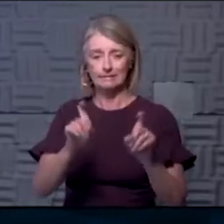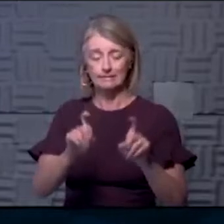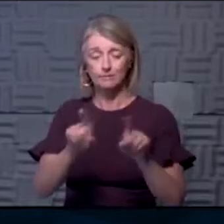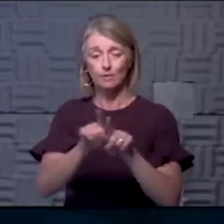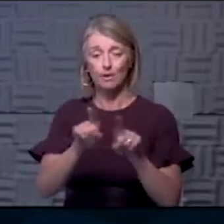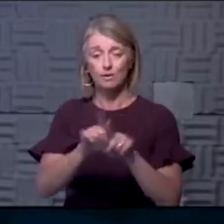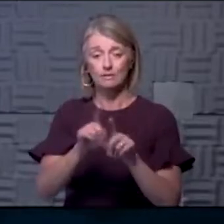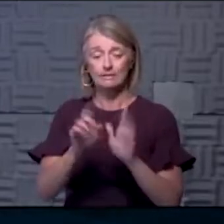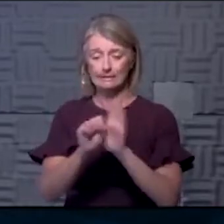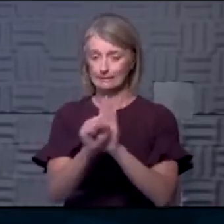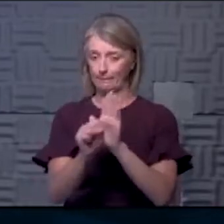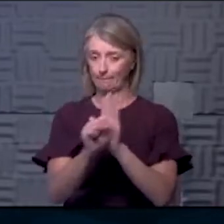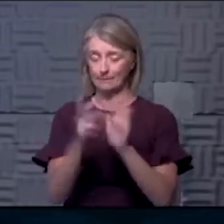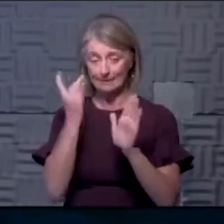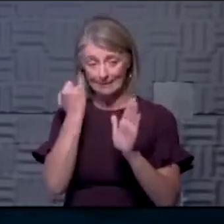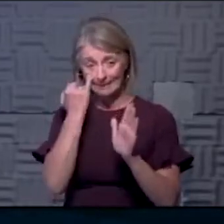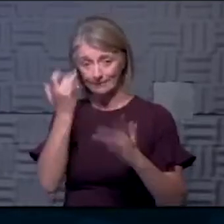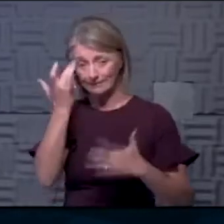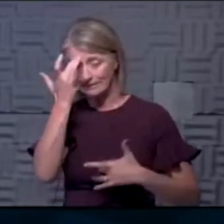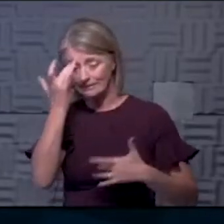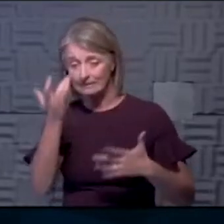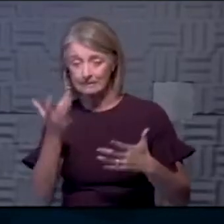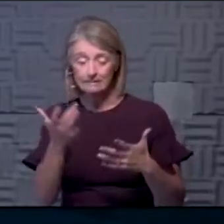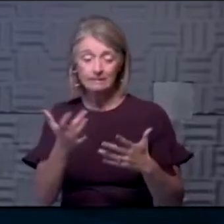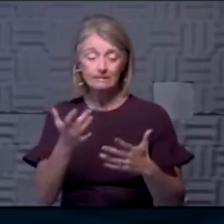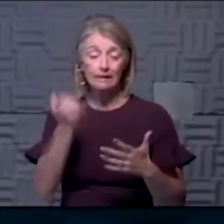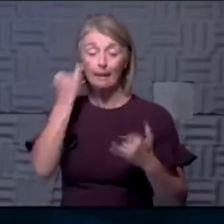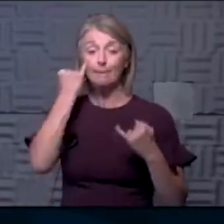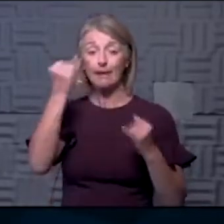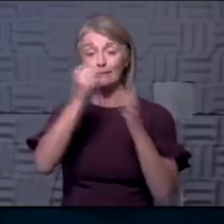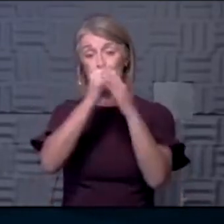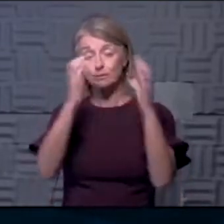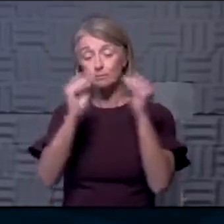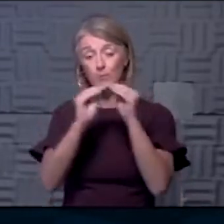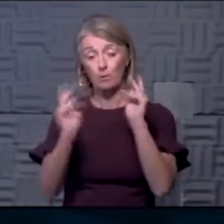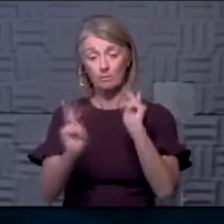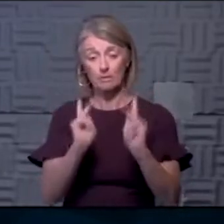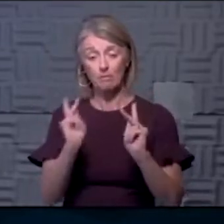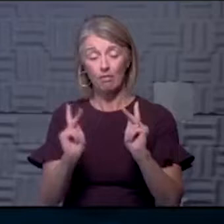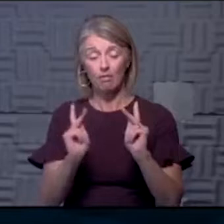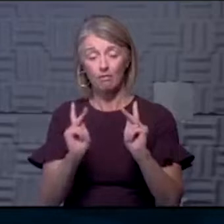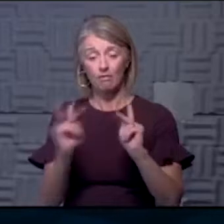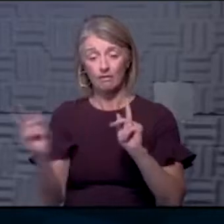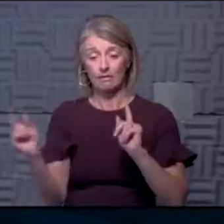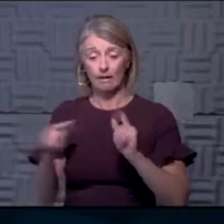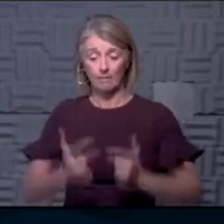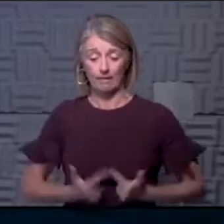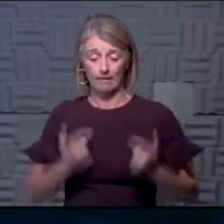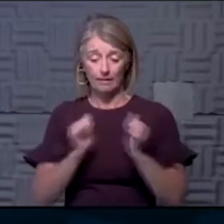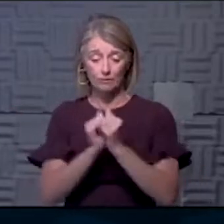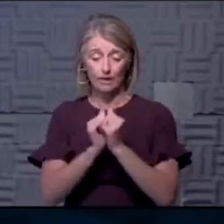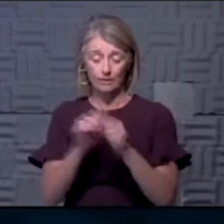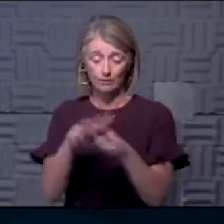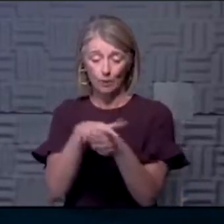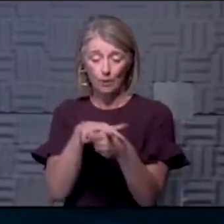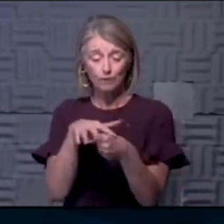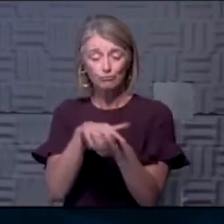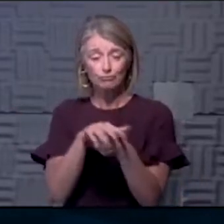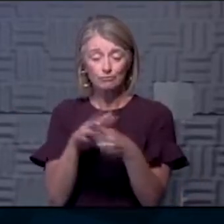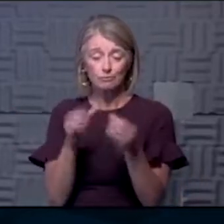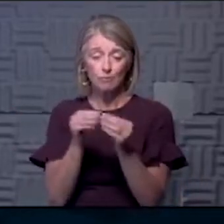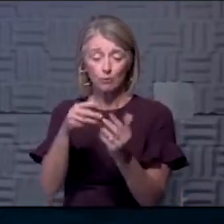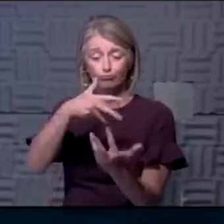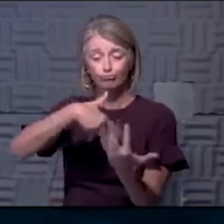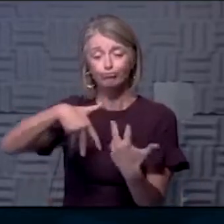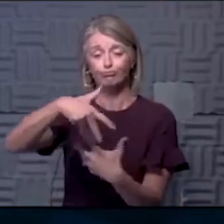also the symptomatic testing has increased. So as you might imagine, as more people come and live together in locations and socialize with